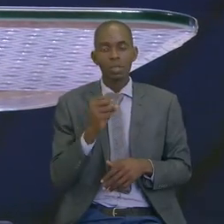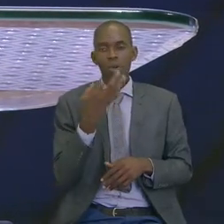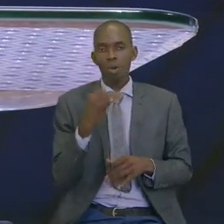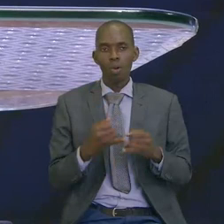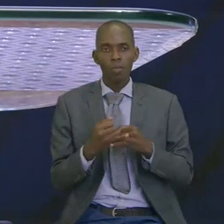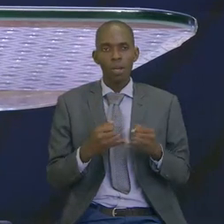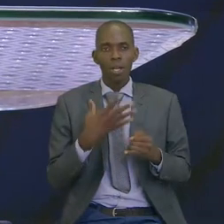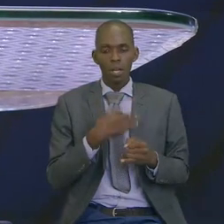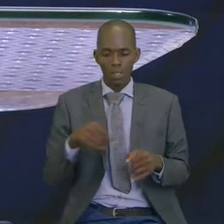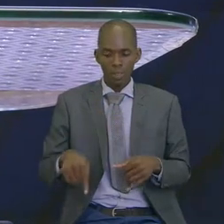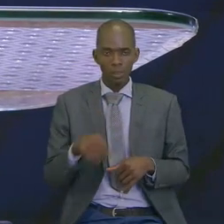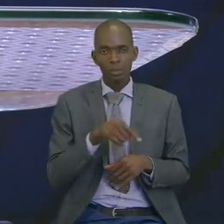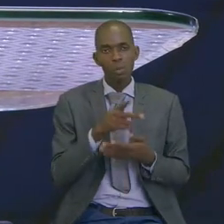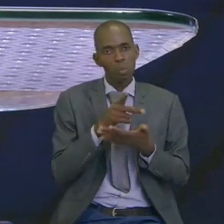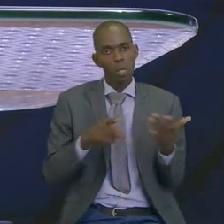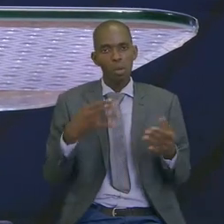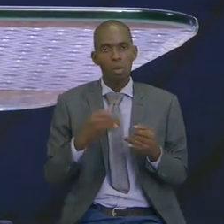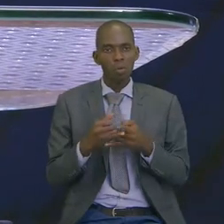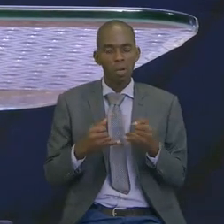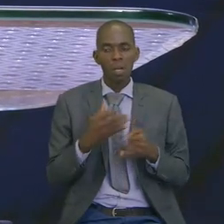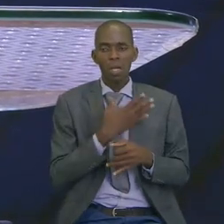of iron and part of clay.